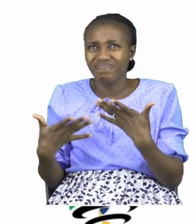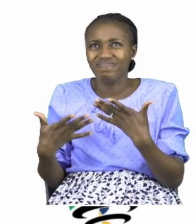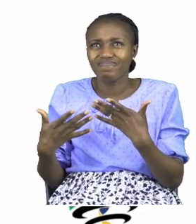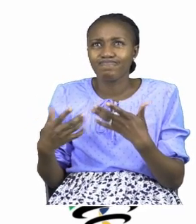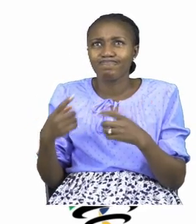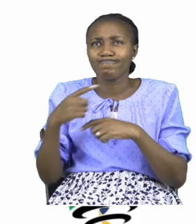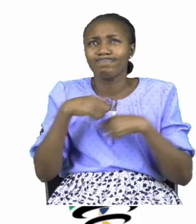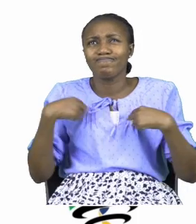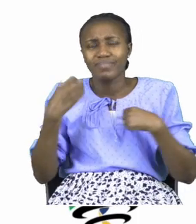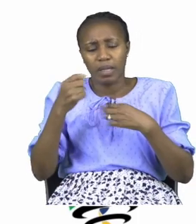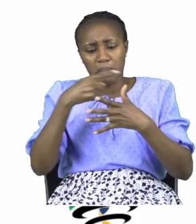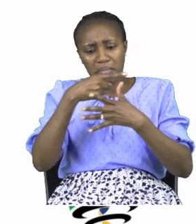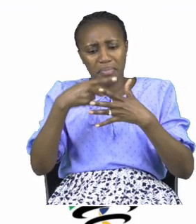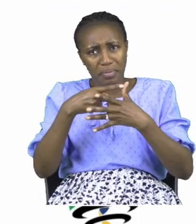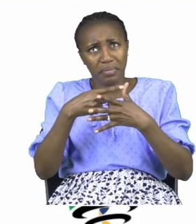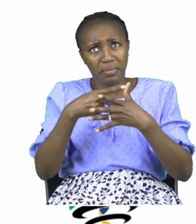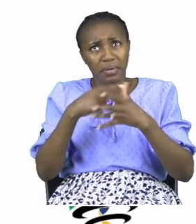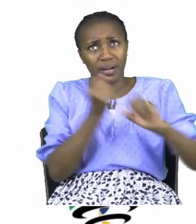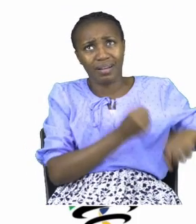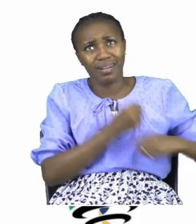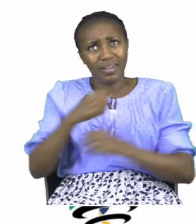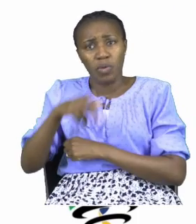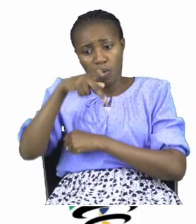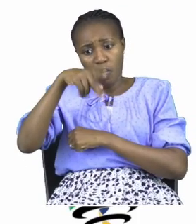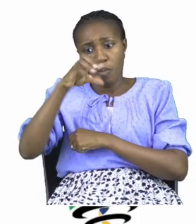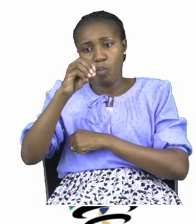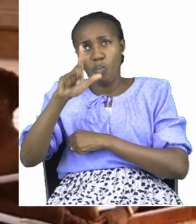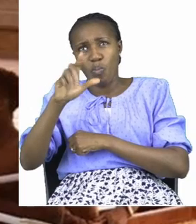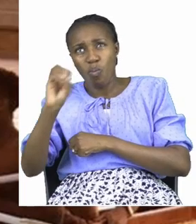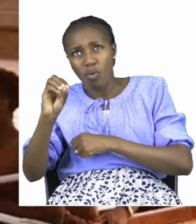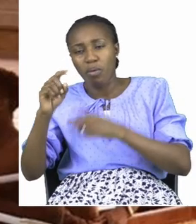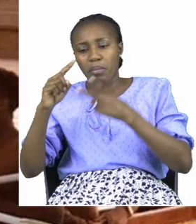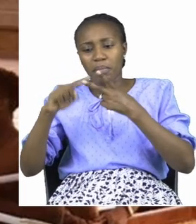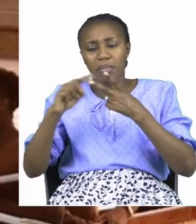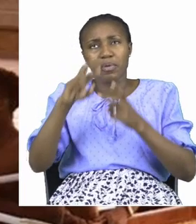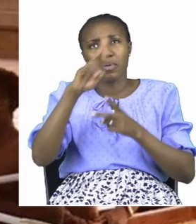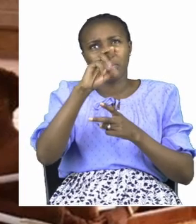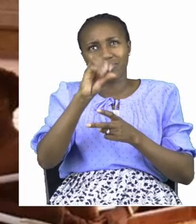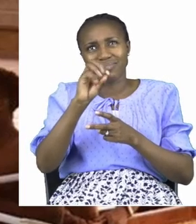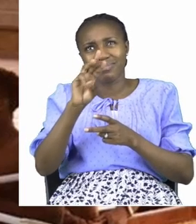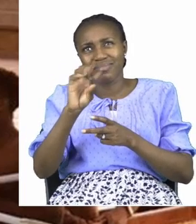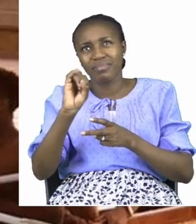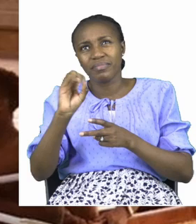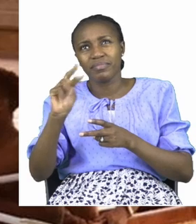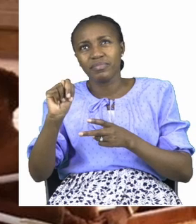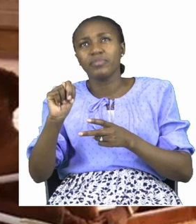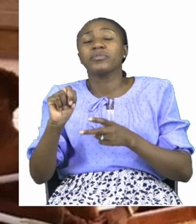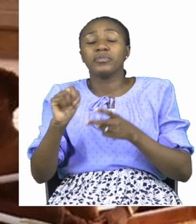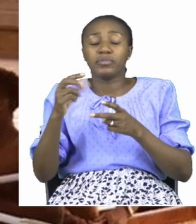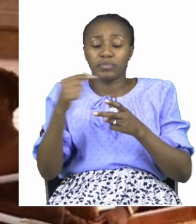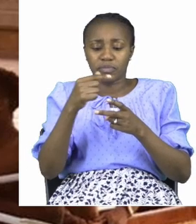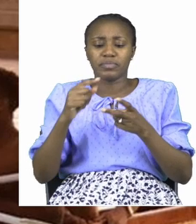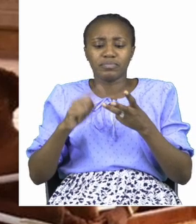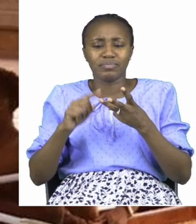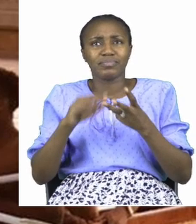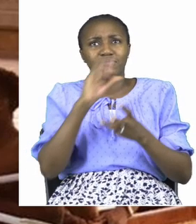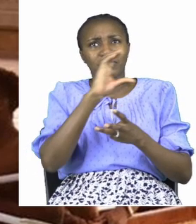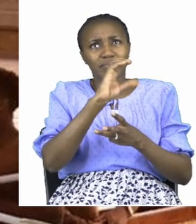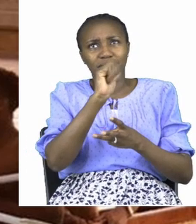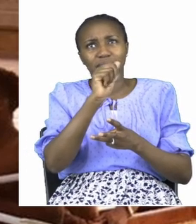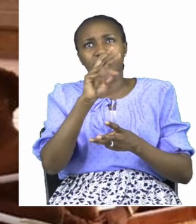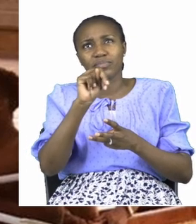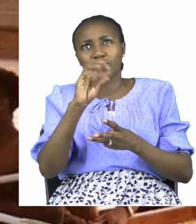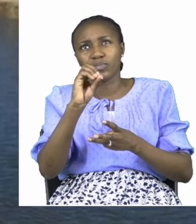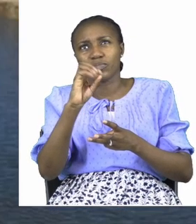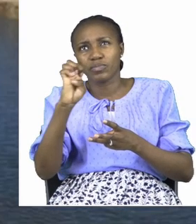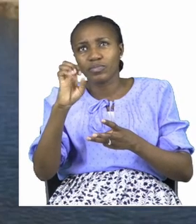polo, we are having rowing, we are having canoeing, and under